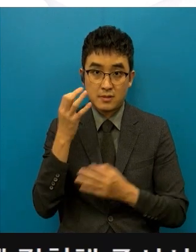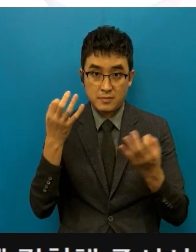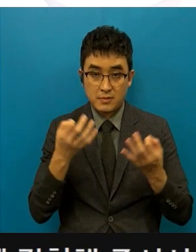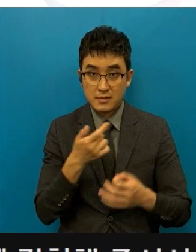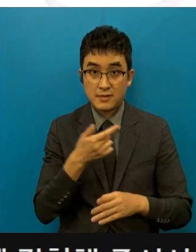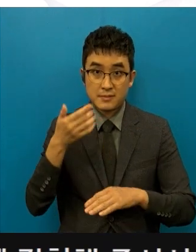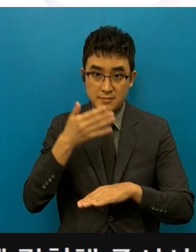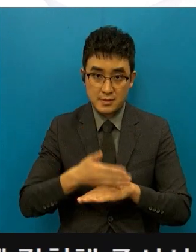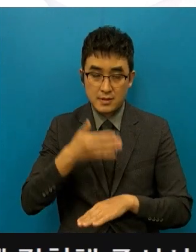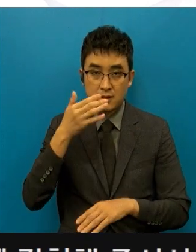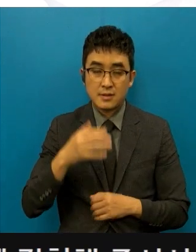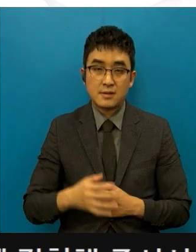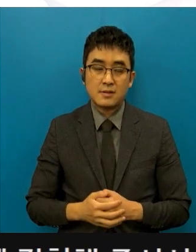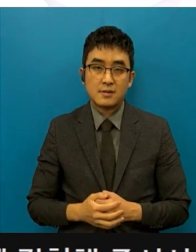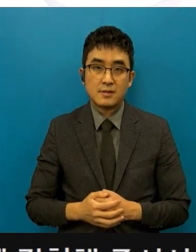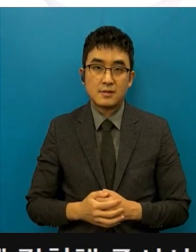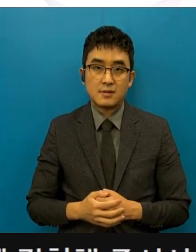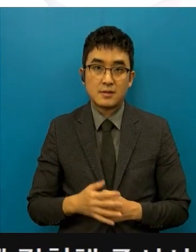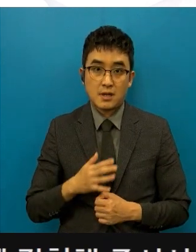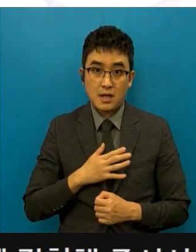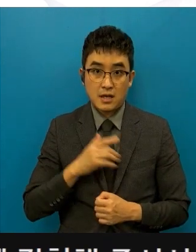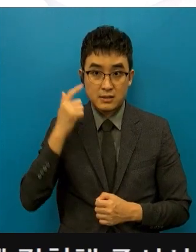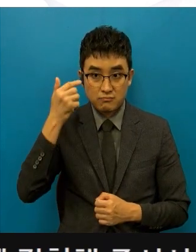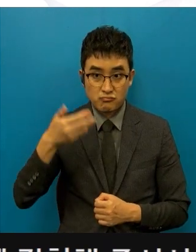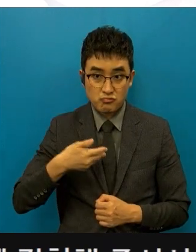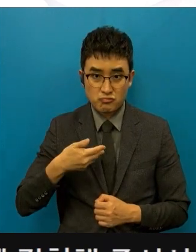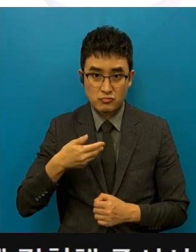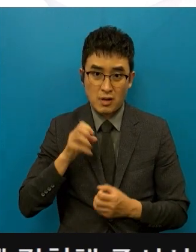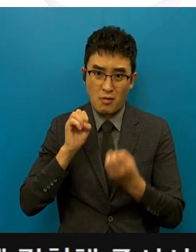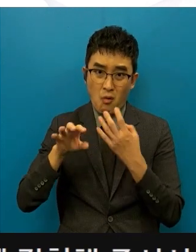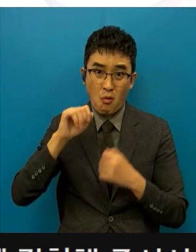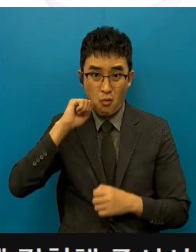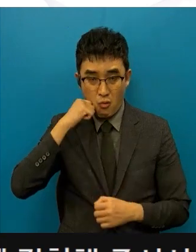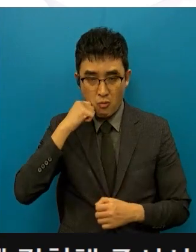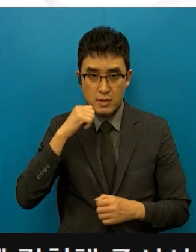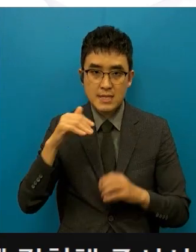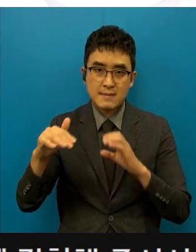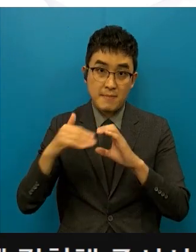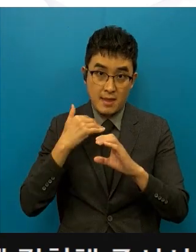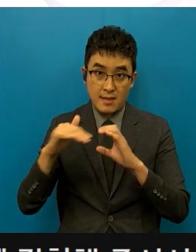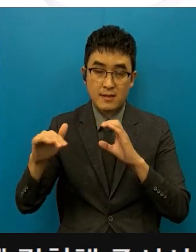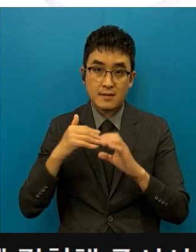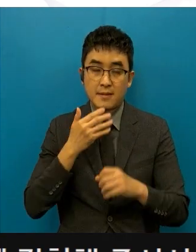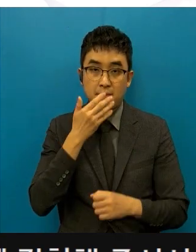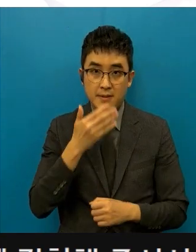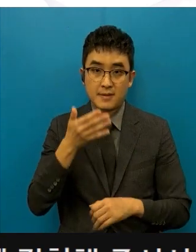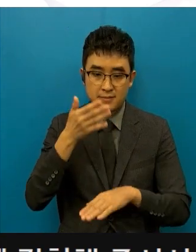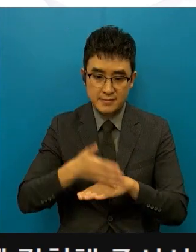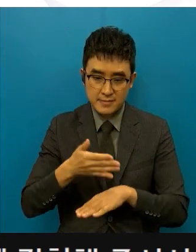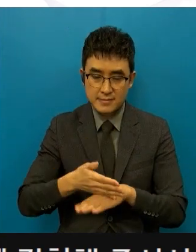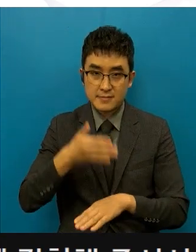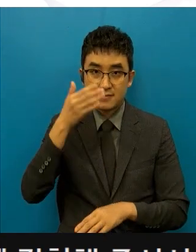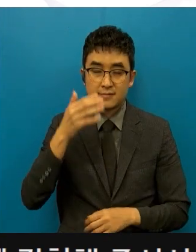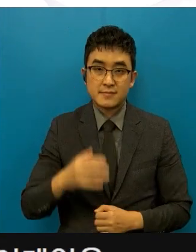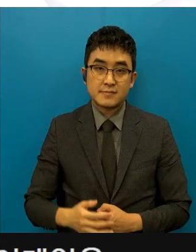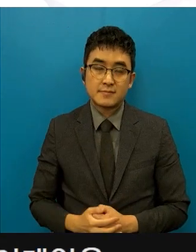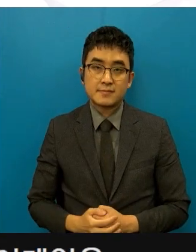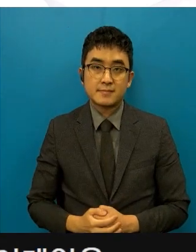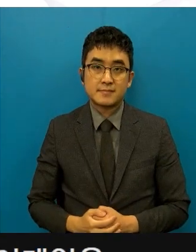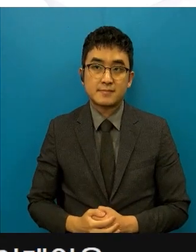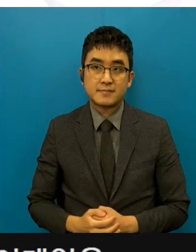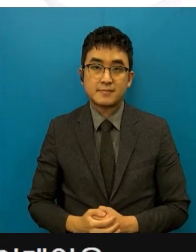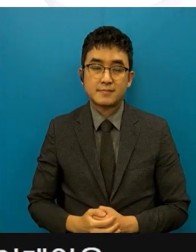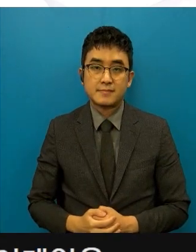more than happy to answer you. Thank you. Thank you, Dr. Kaycan, for